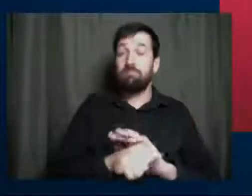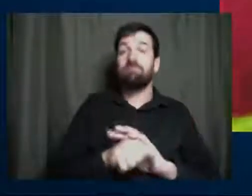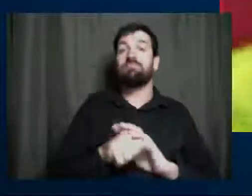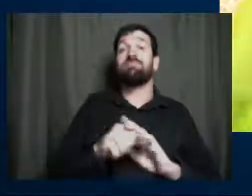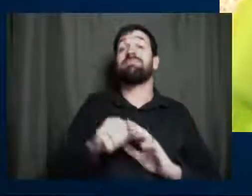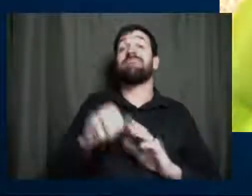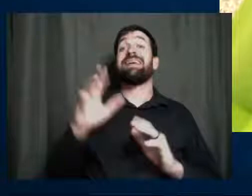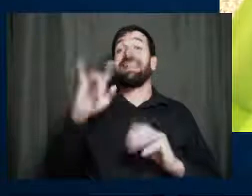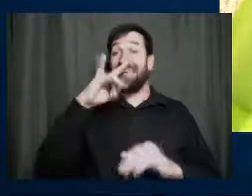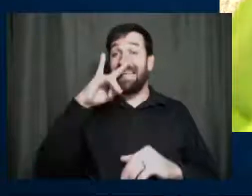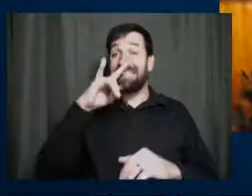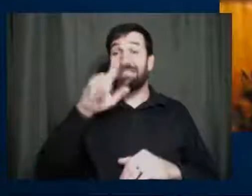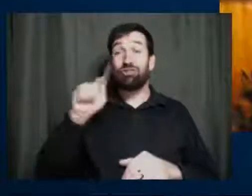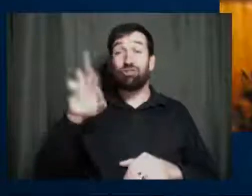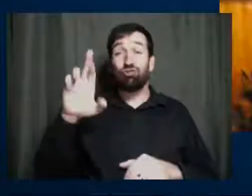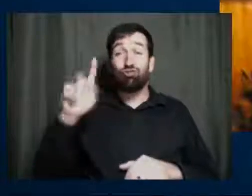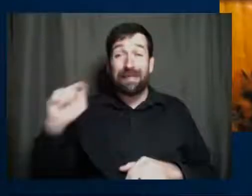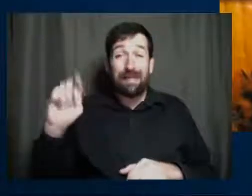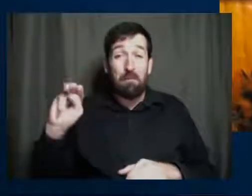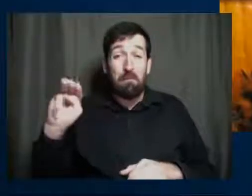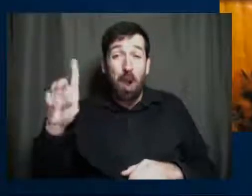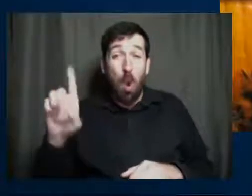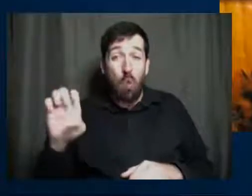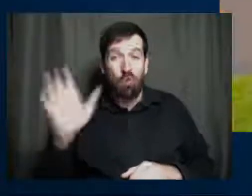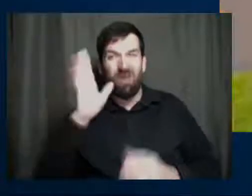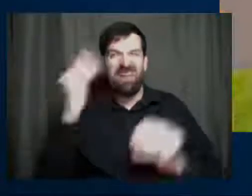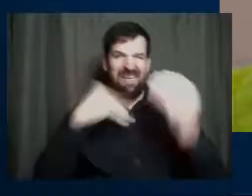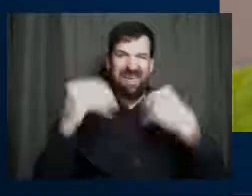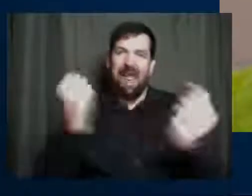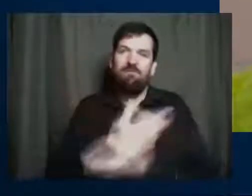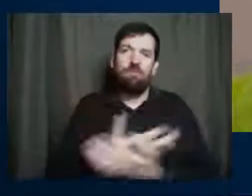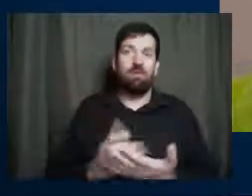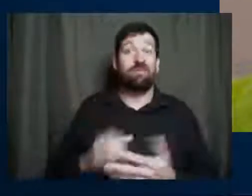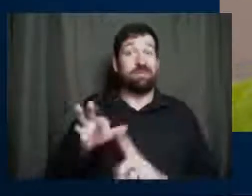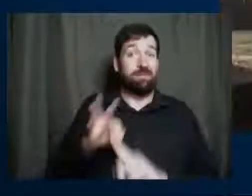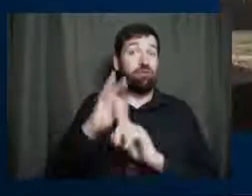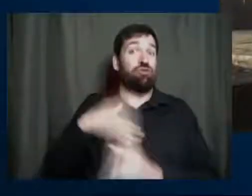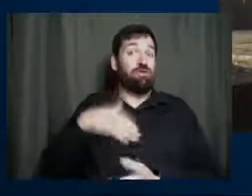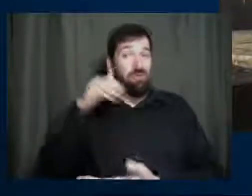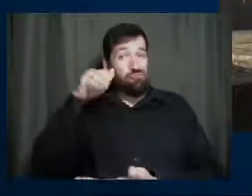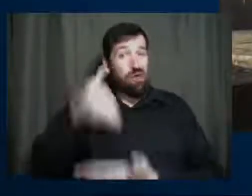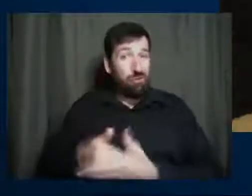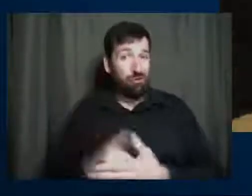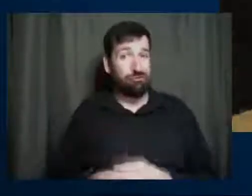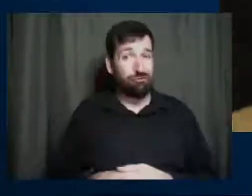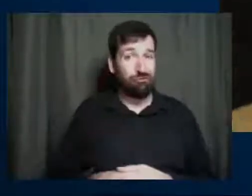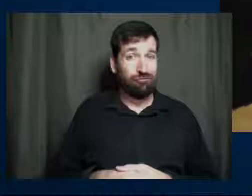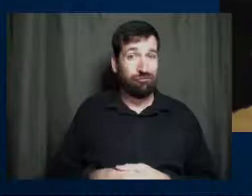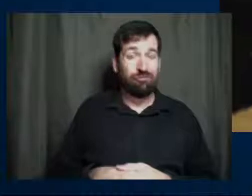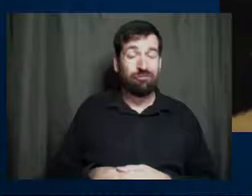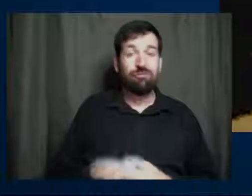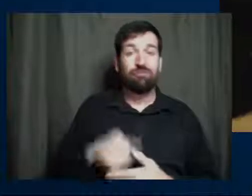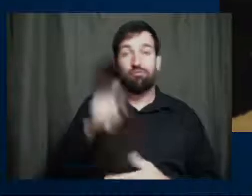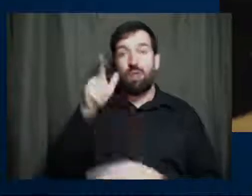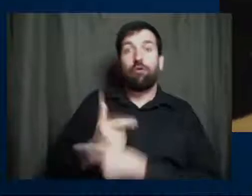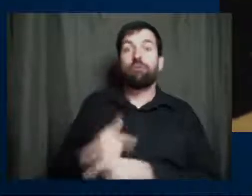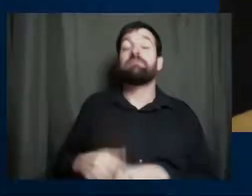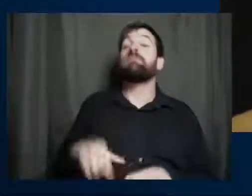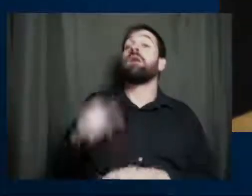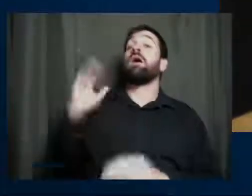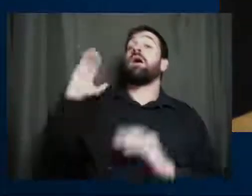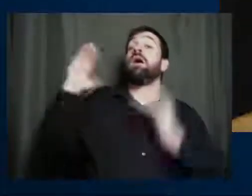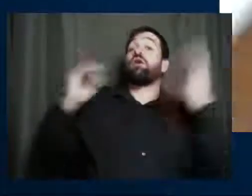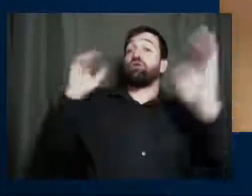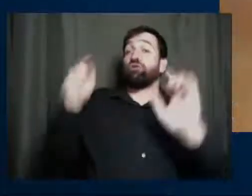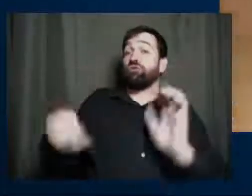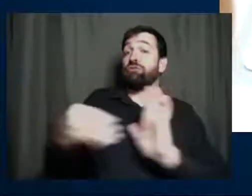and will eat anything, especially my little brother. Sunnye says adults should put the poison